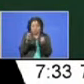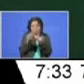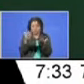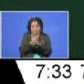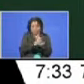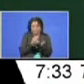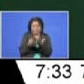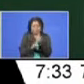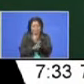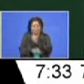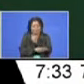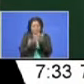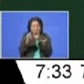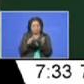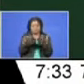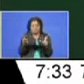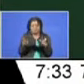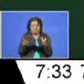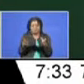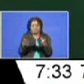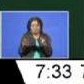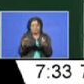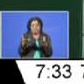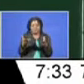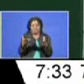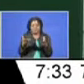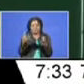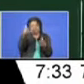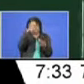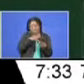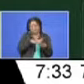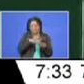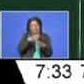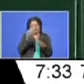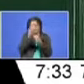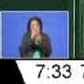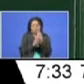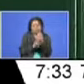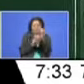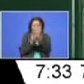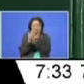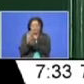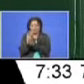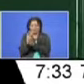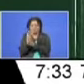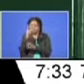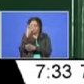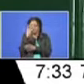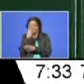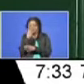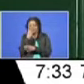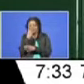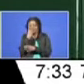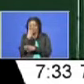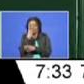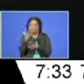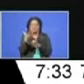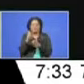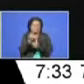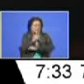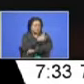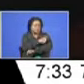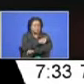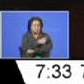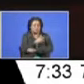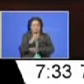have? Guys wear gloves, you know, you get shots. Guys wear dust masks on the dump, especially on those dusty days. You know, we try